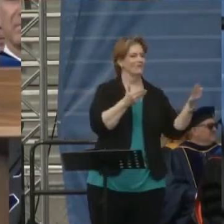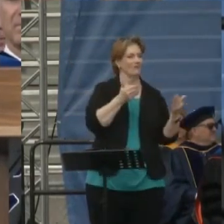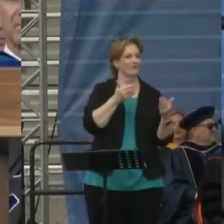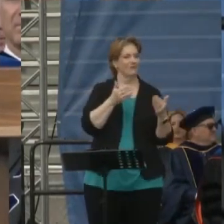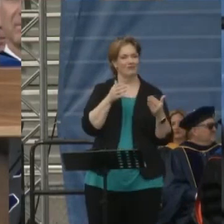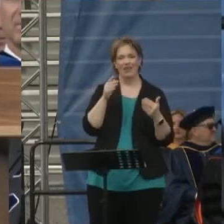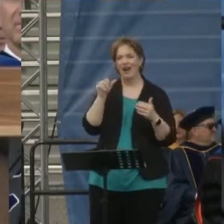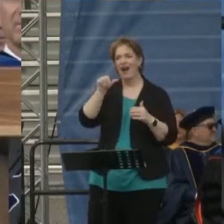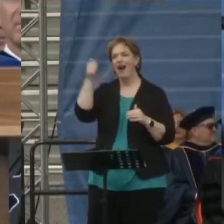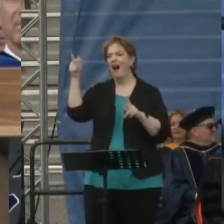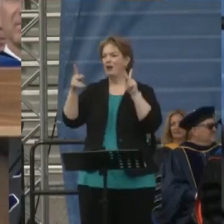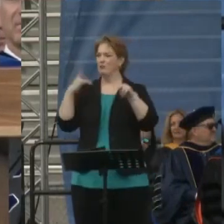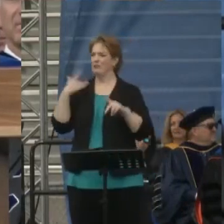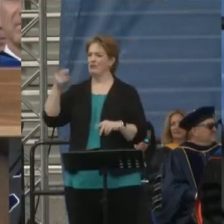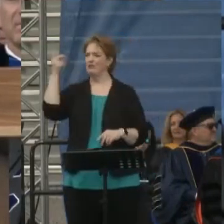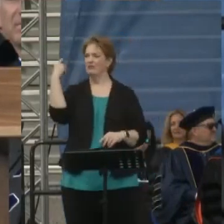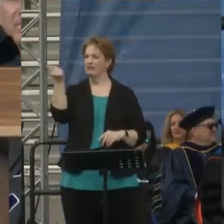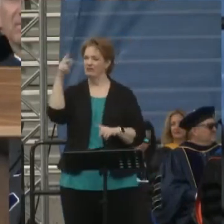and exclude.